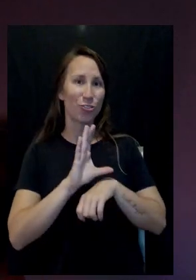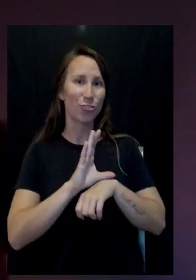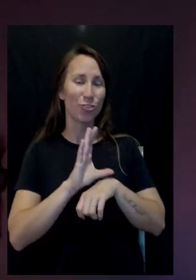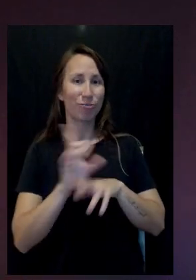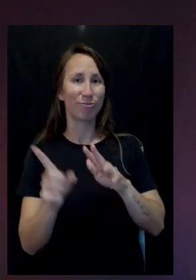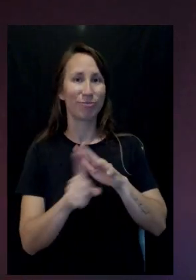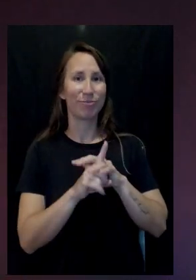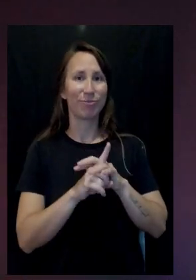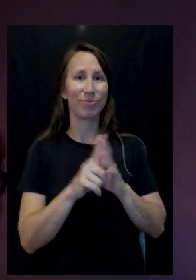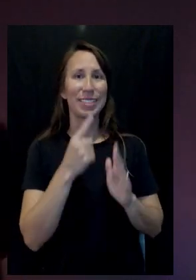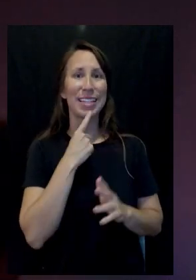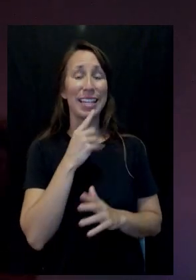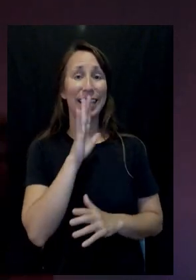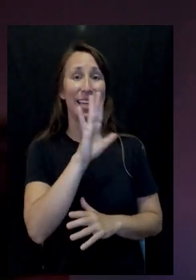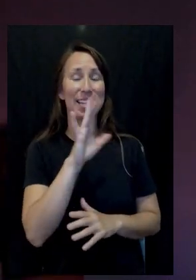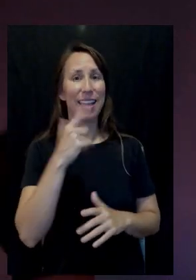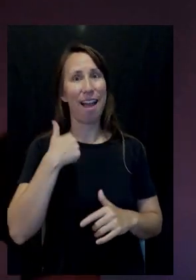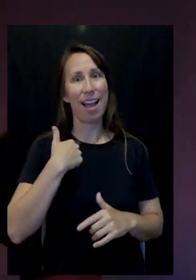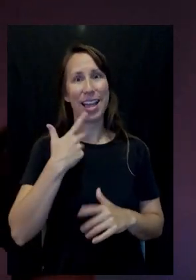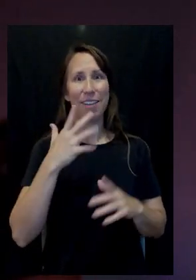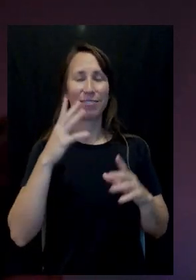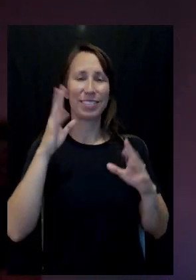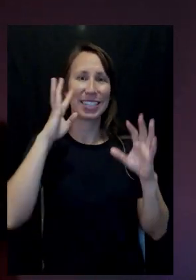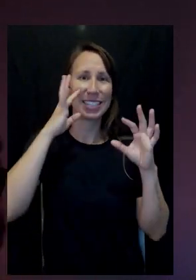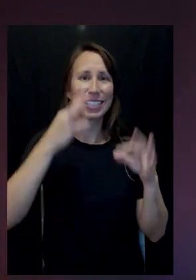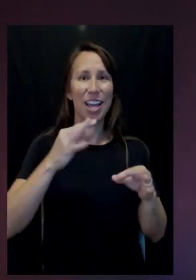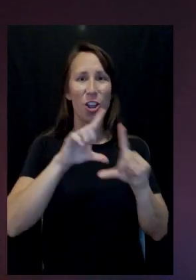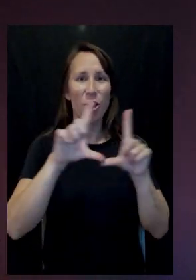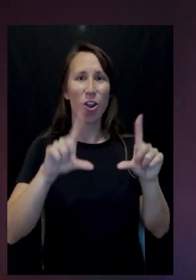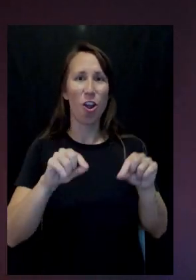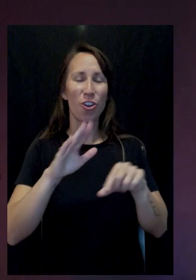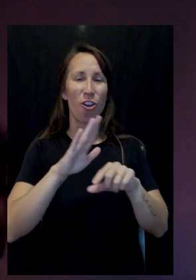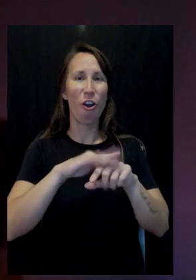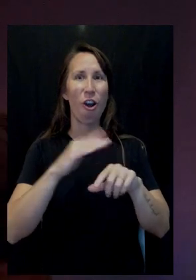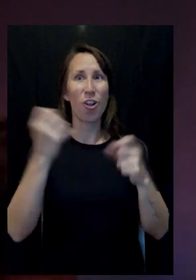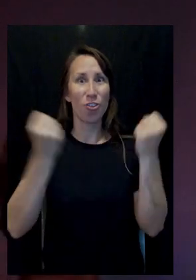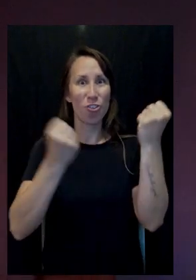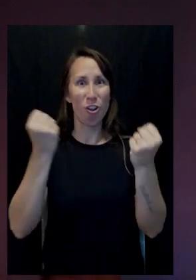have decided card on his dash in his car. How awesome is that?